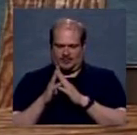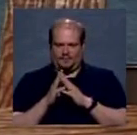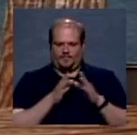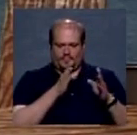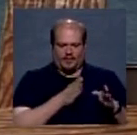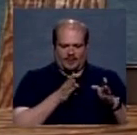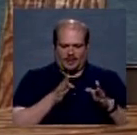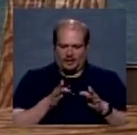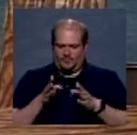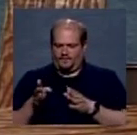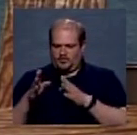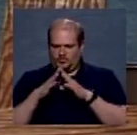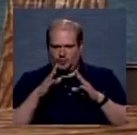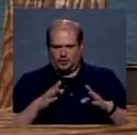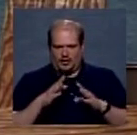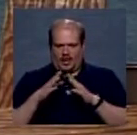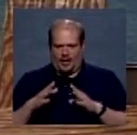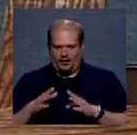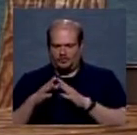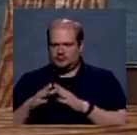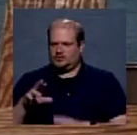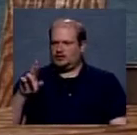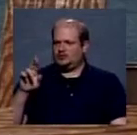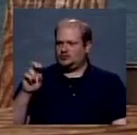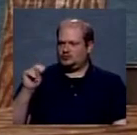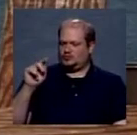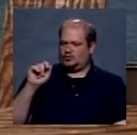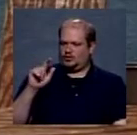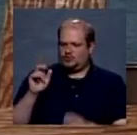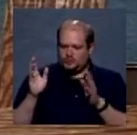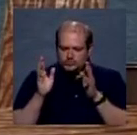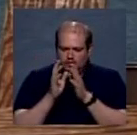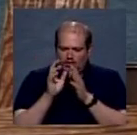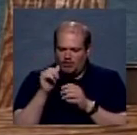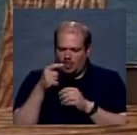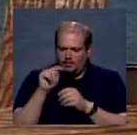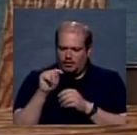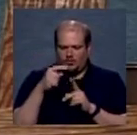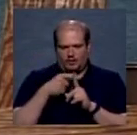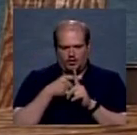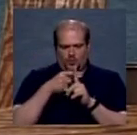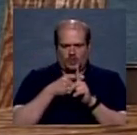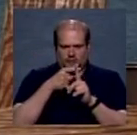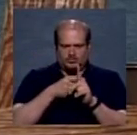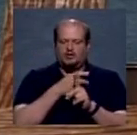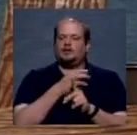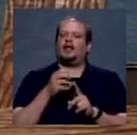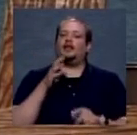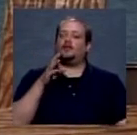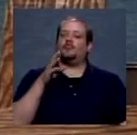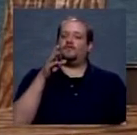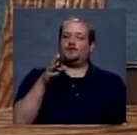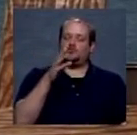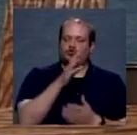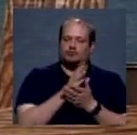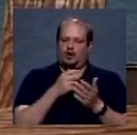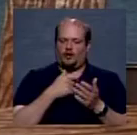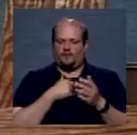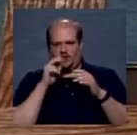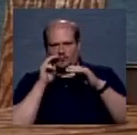individual houses rental, small apartments rental. And the futuristic part of me